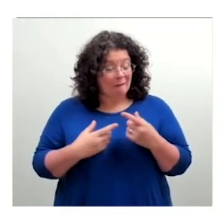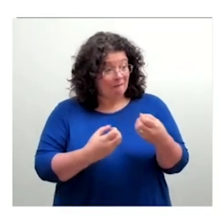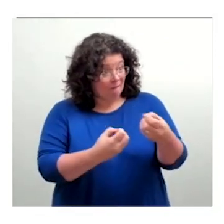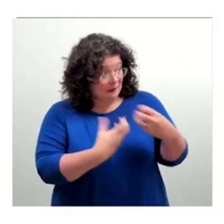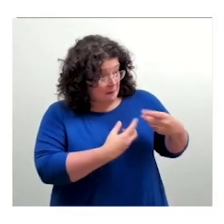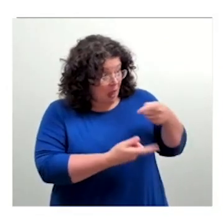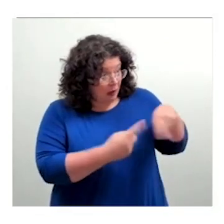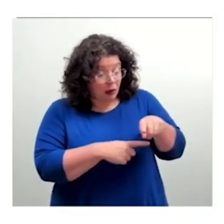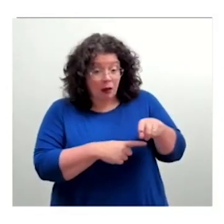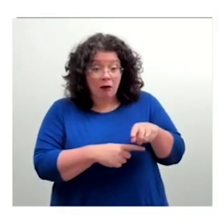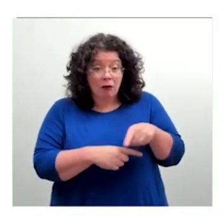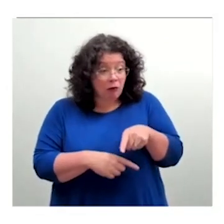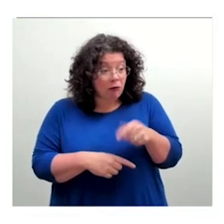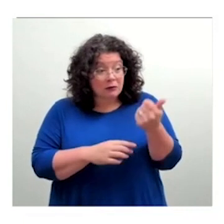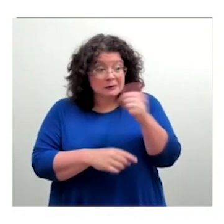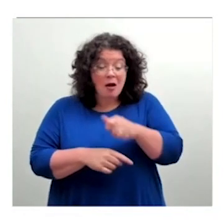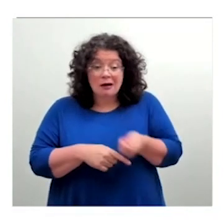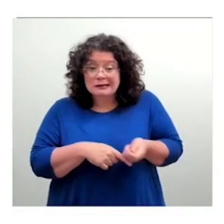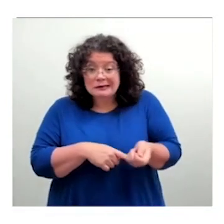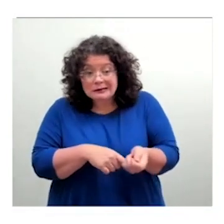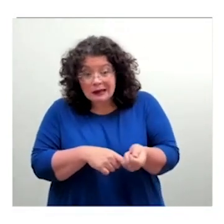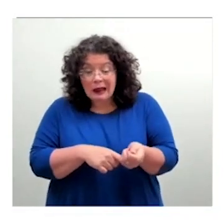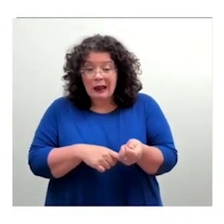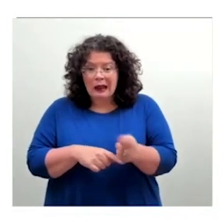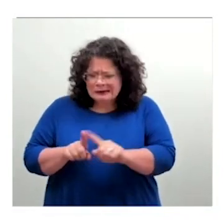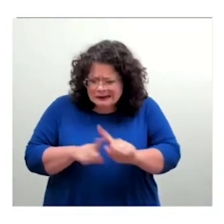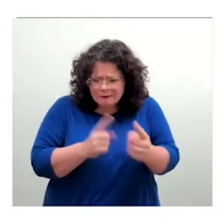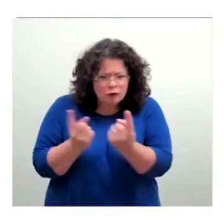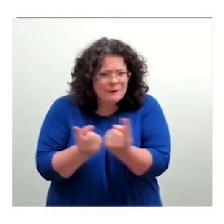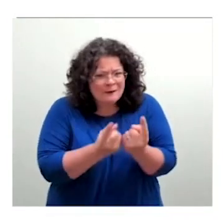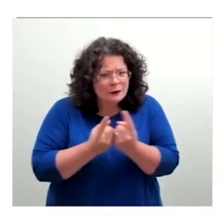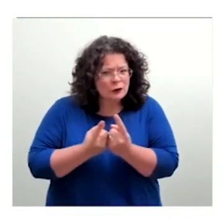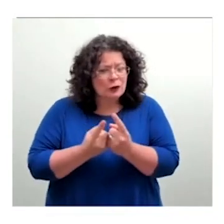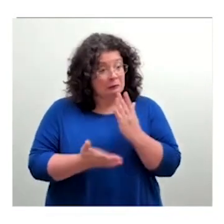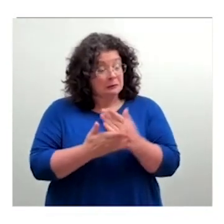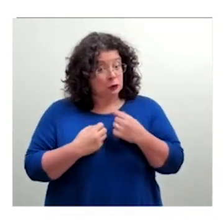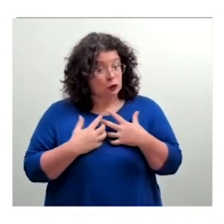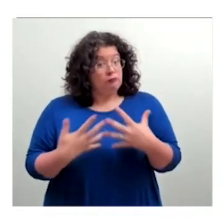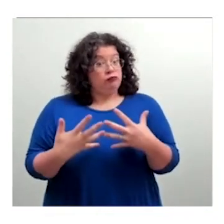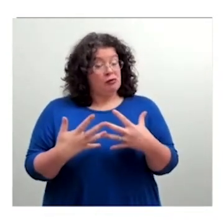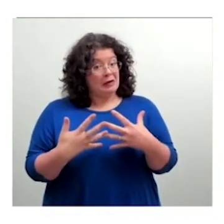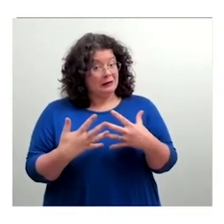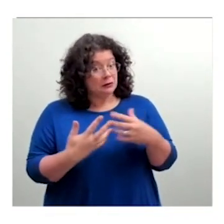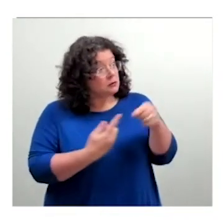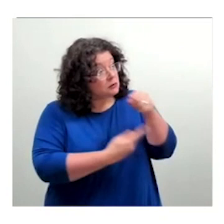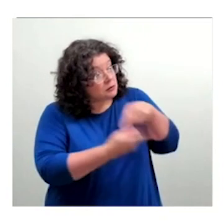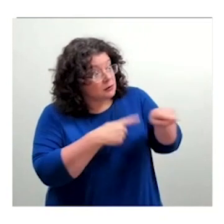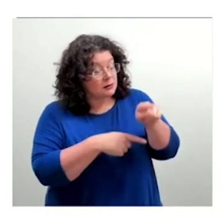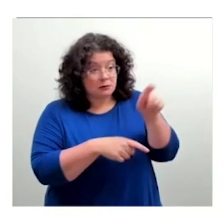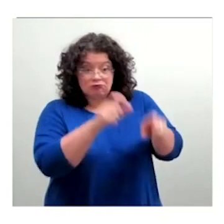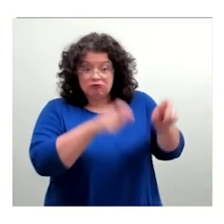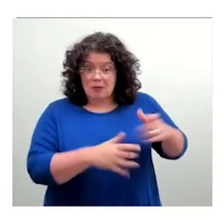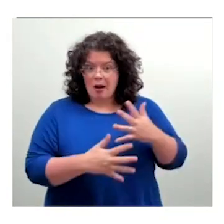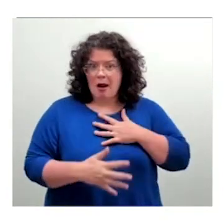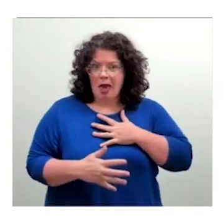surprised about how the people liked most of my features. Great. That's cool. And what's your big idea you're